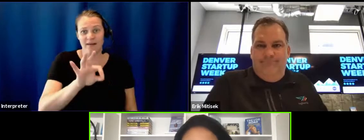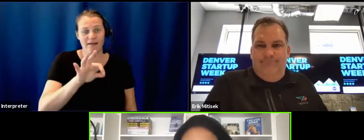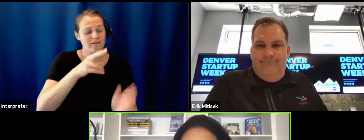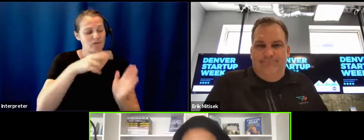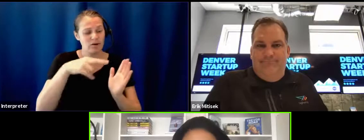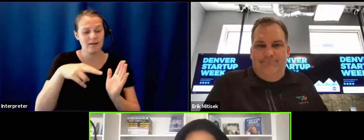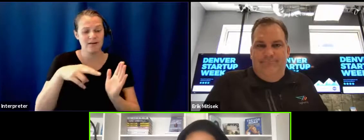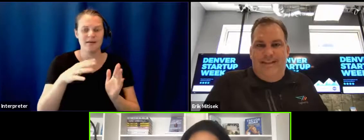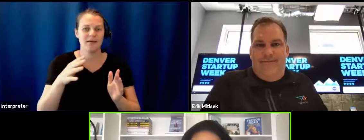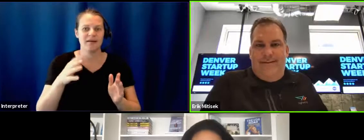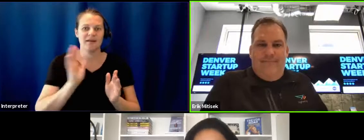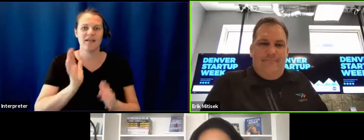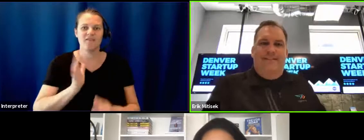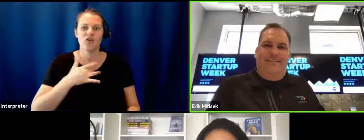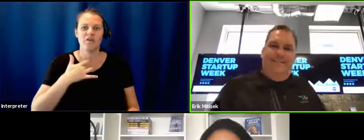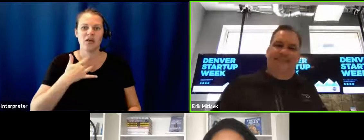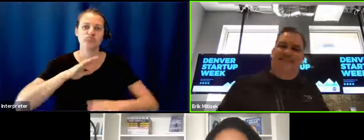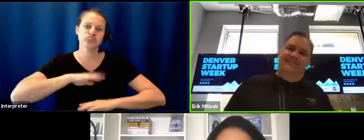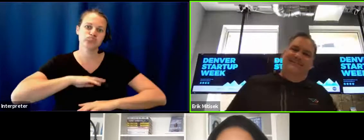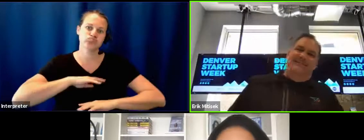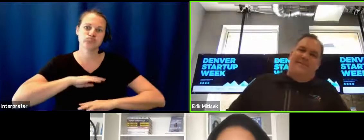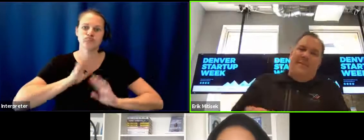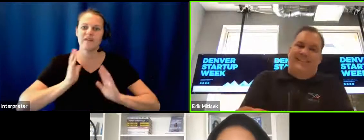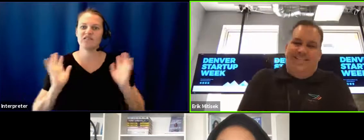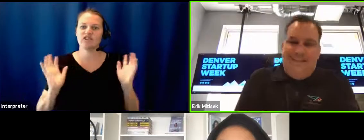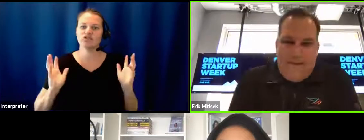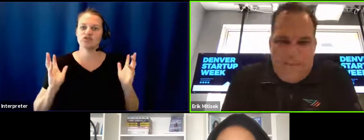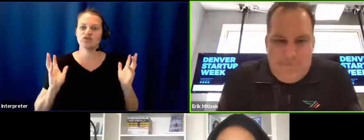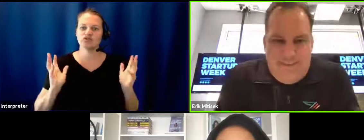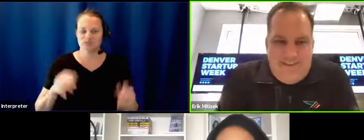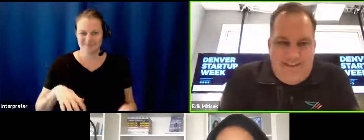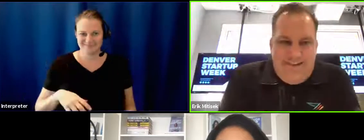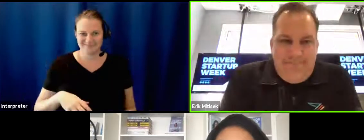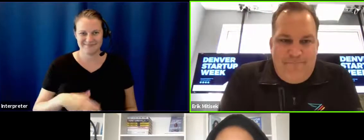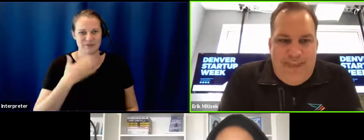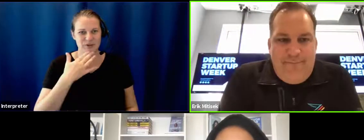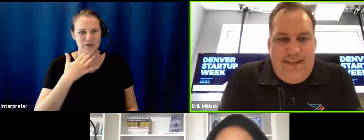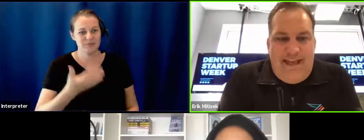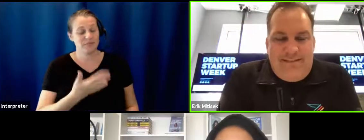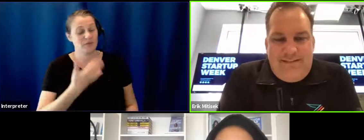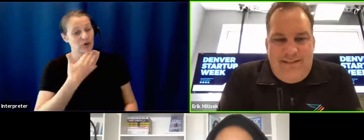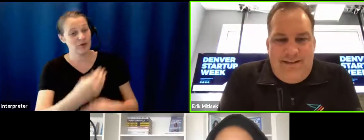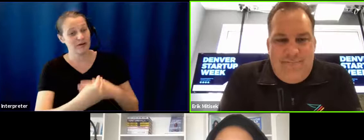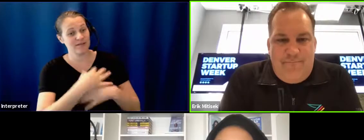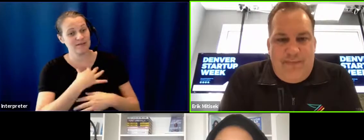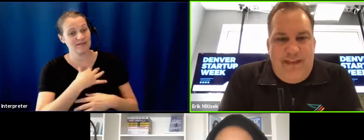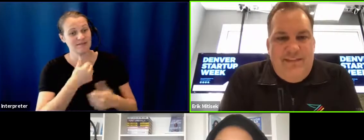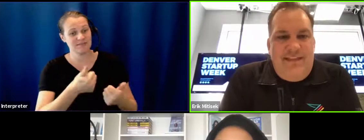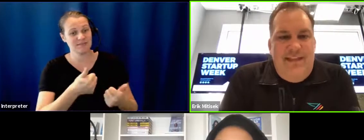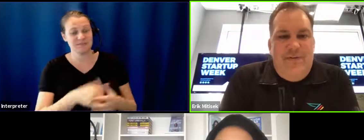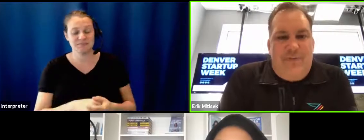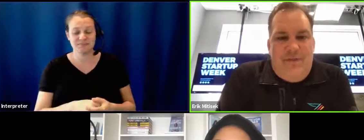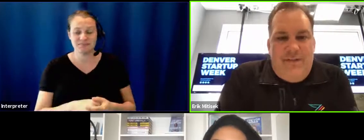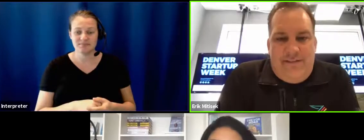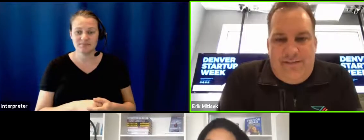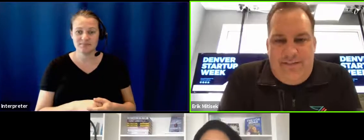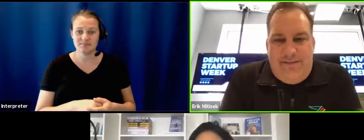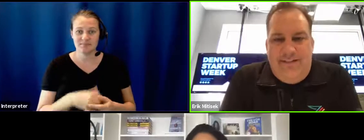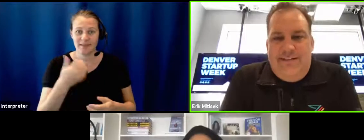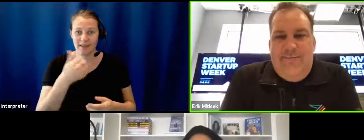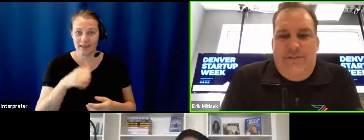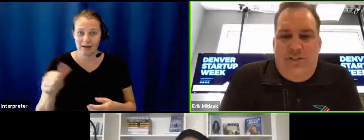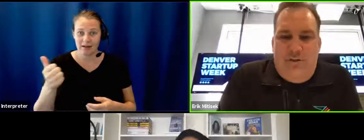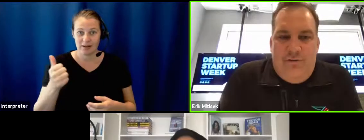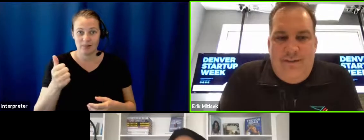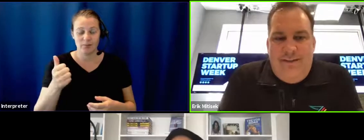get complacent. Never get complacent. It's good advice. Amy asks, has anyone previously or